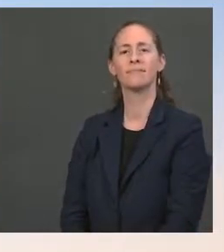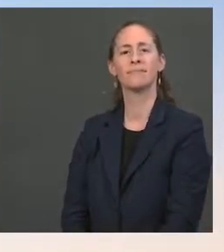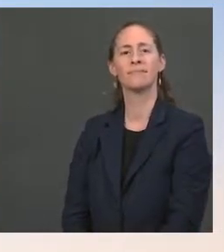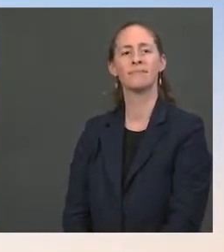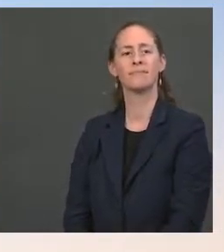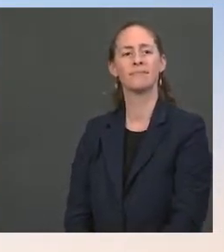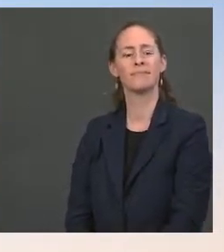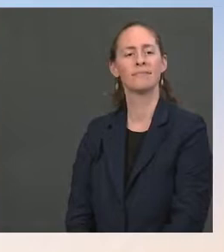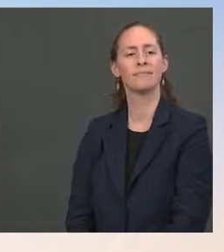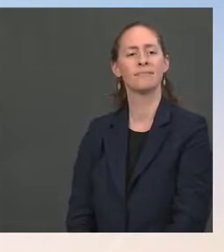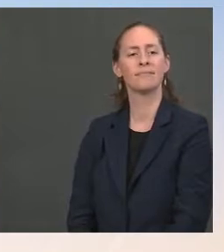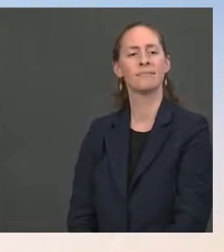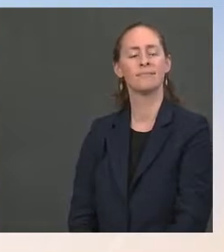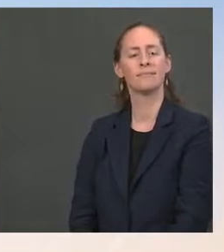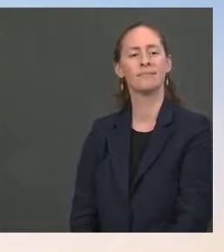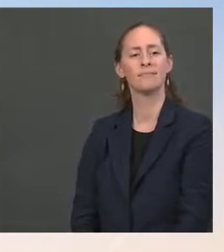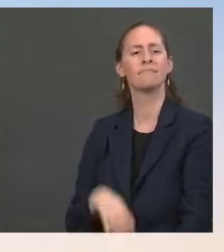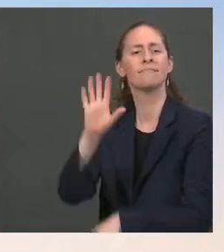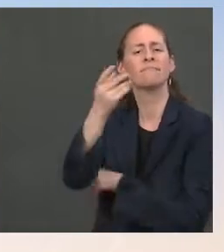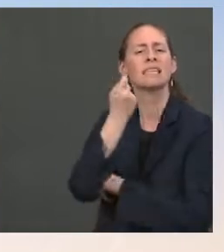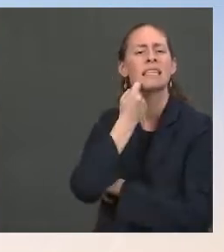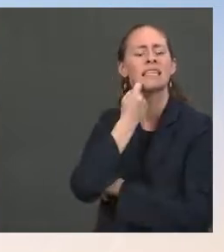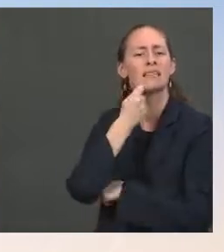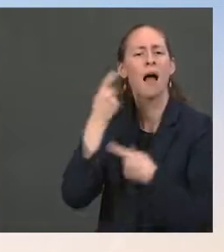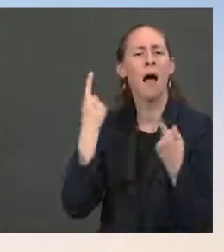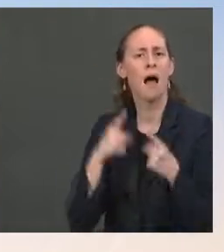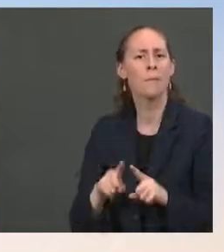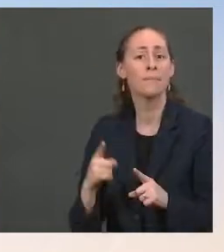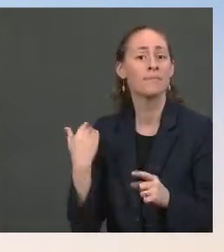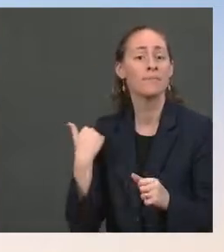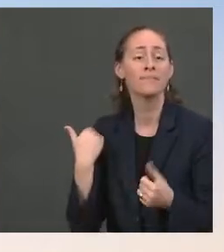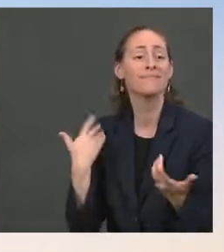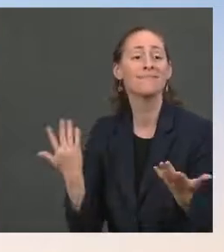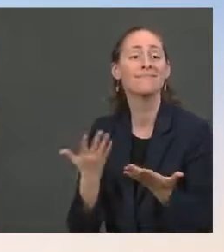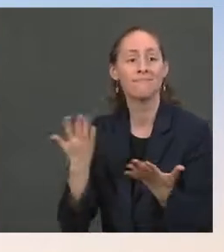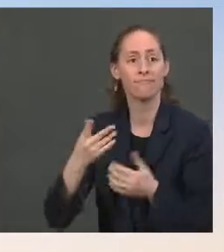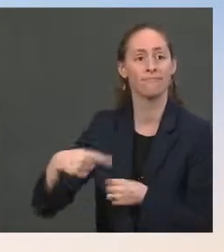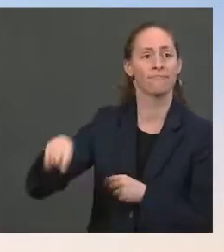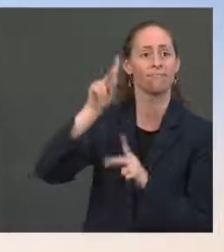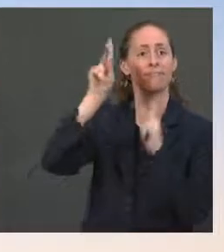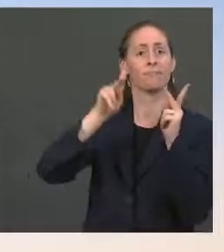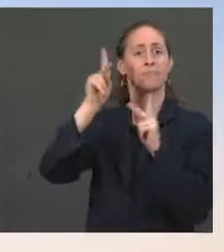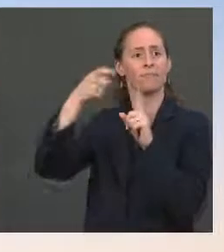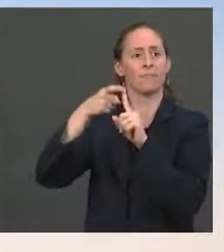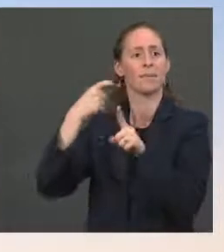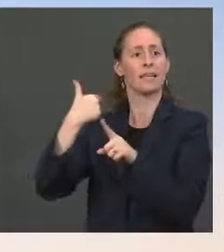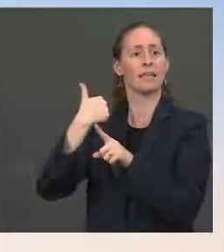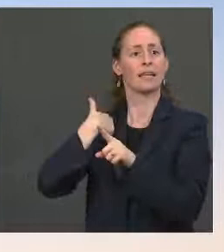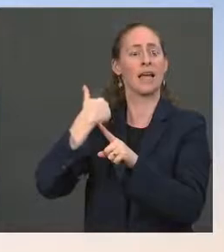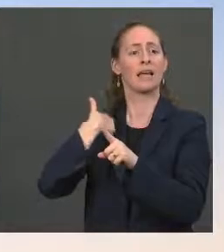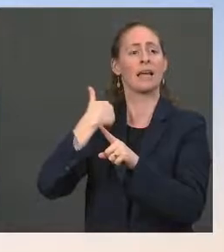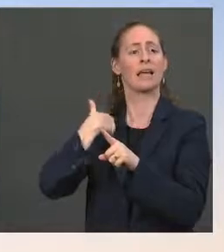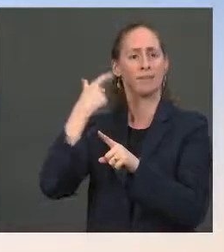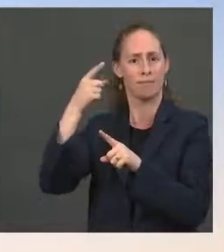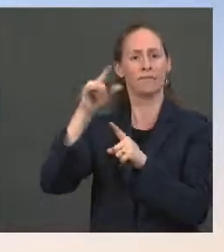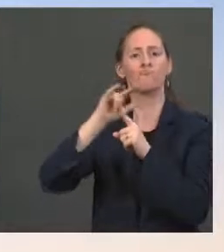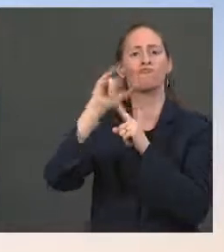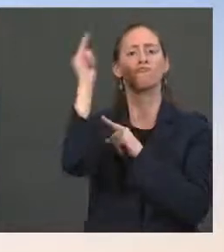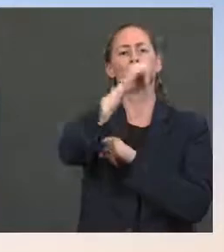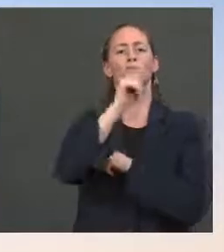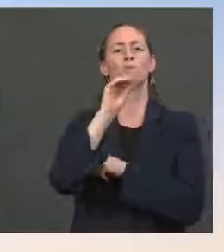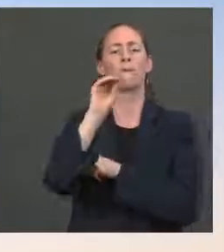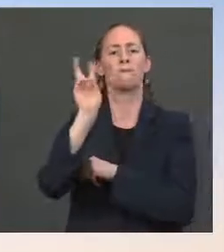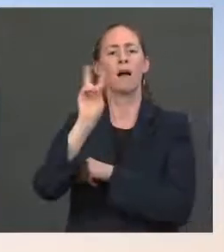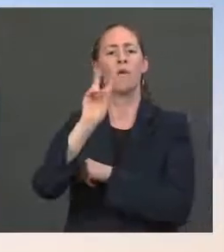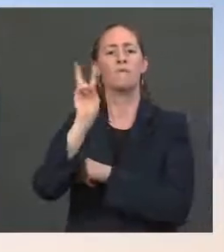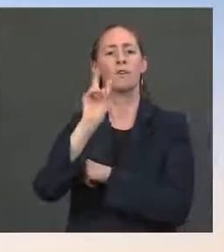last update on those guidelines, Canadians can fly, for instance, from Vancouver to Seattle, but can't drive across the border for a